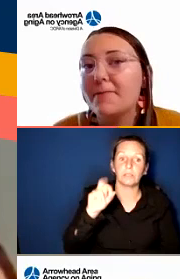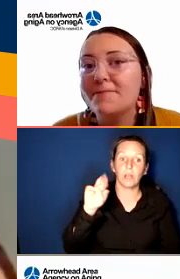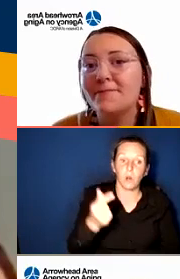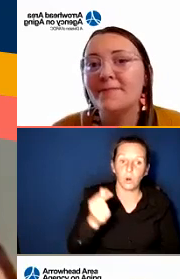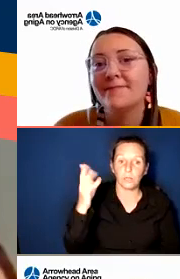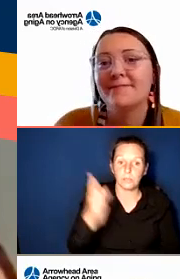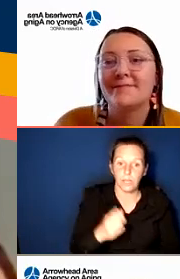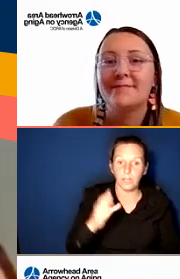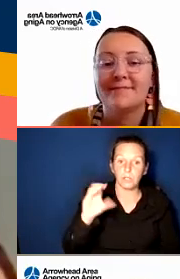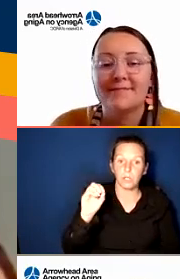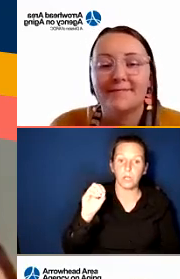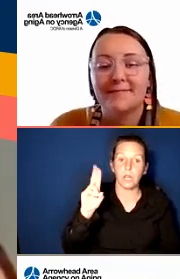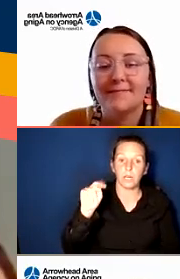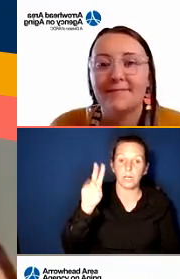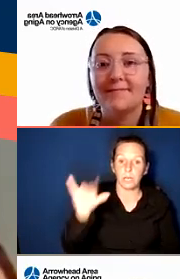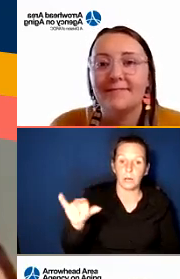arrowheadaging.org/county-profile.